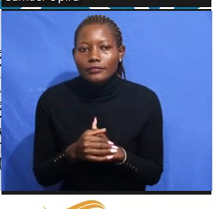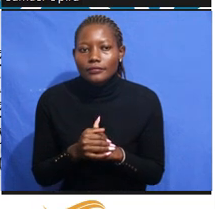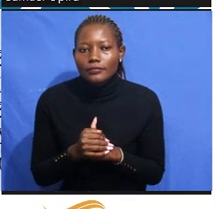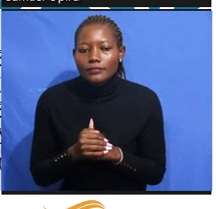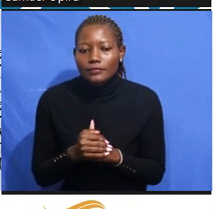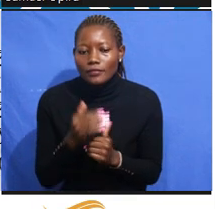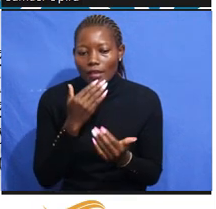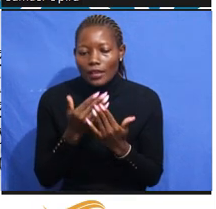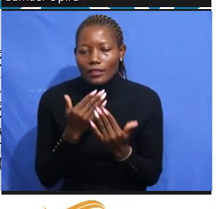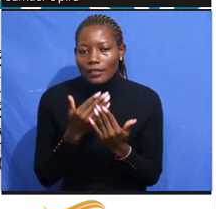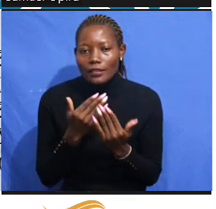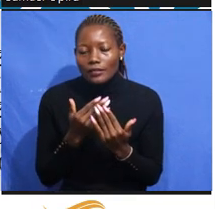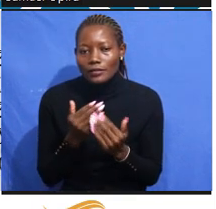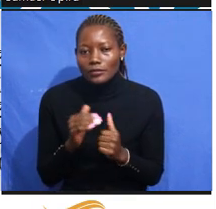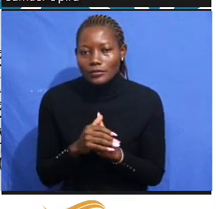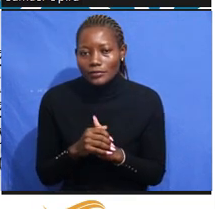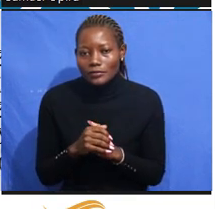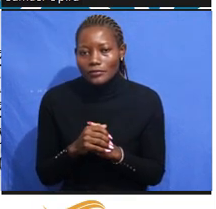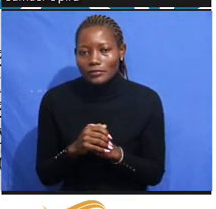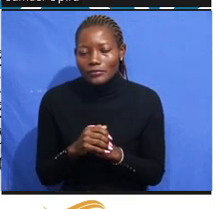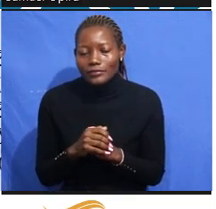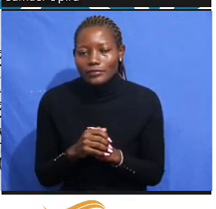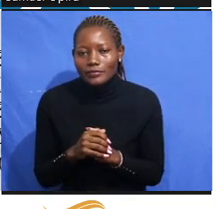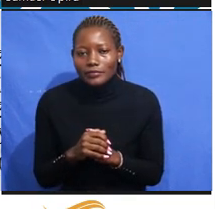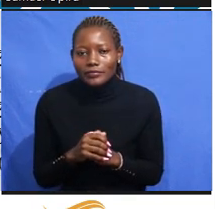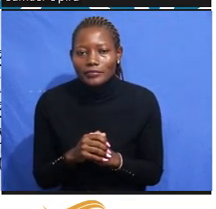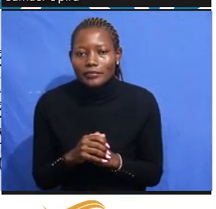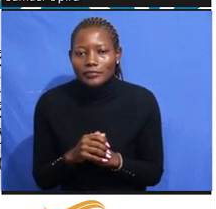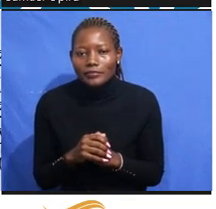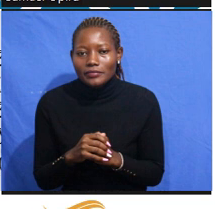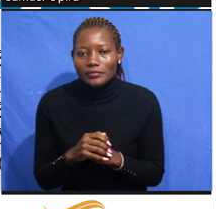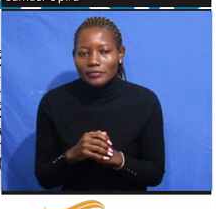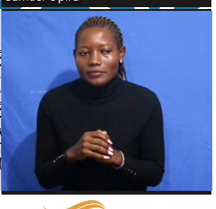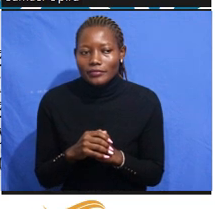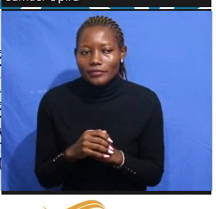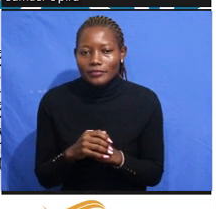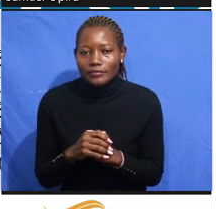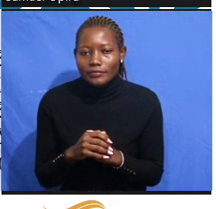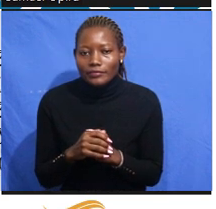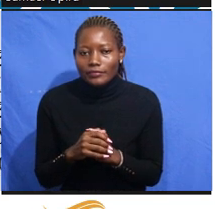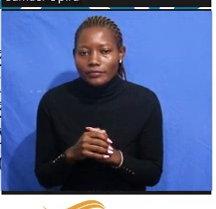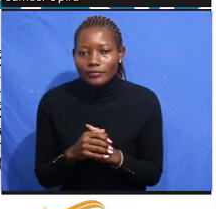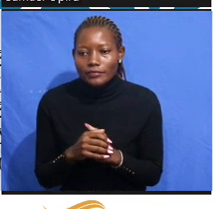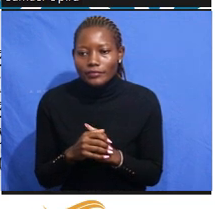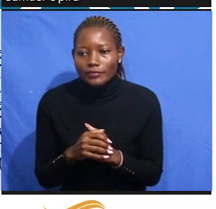Yeah, thank you. Thank you very much, John. I'm trying to,